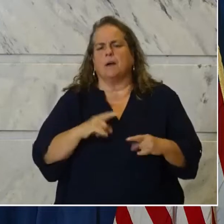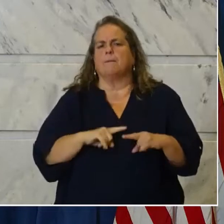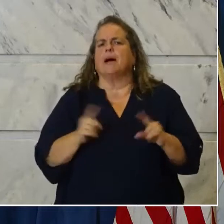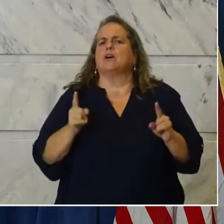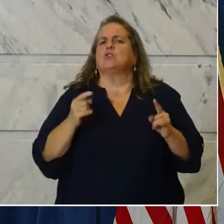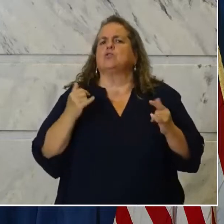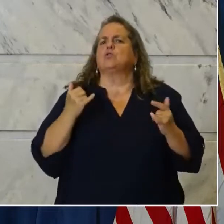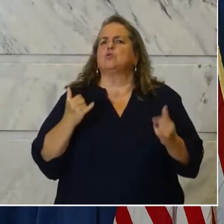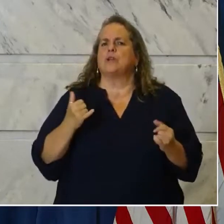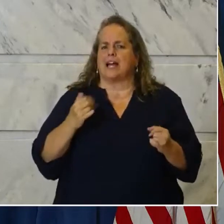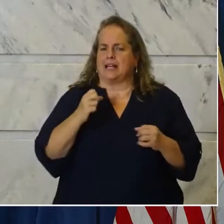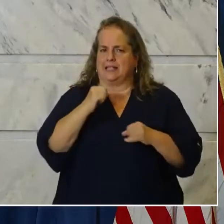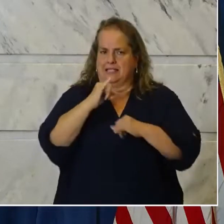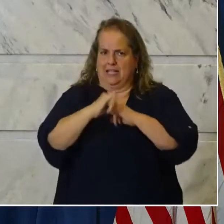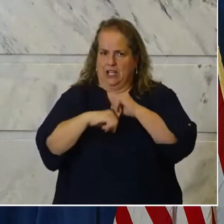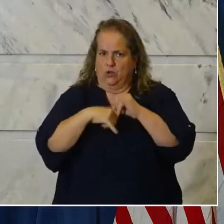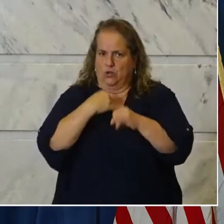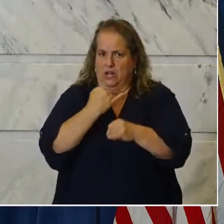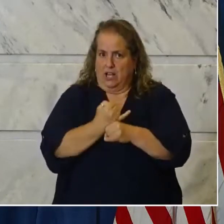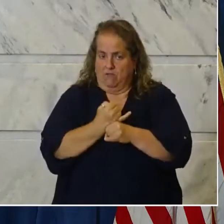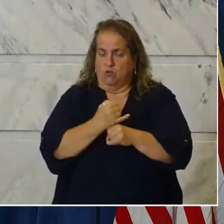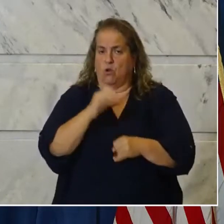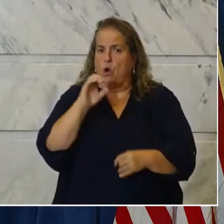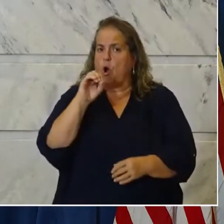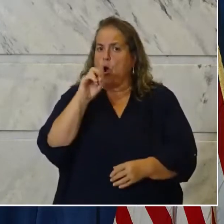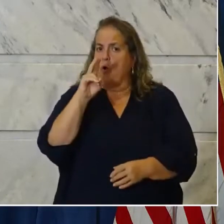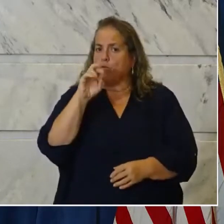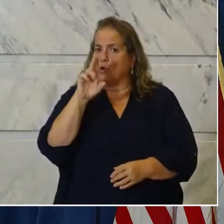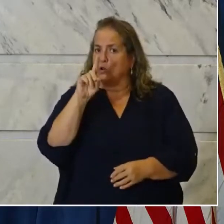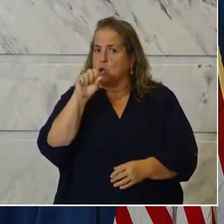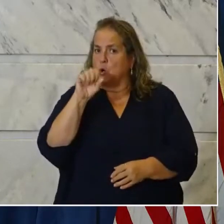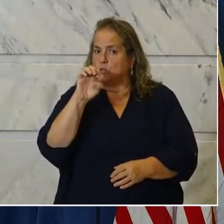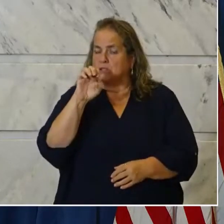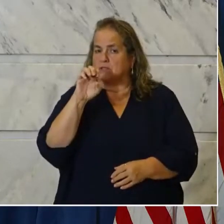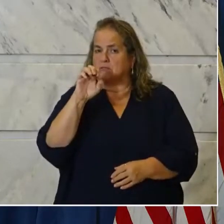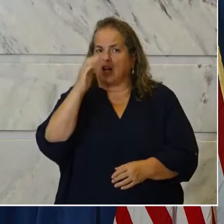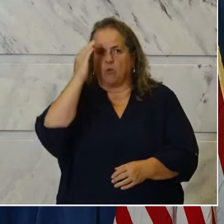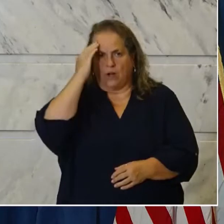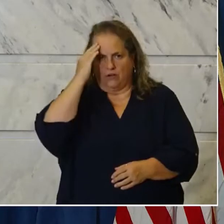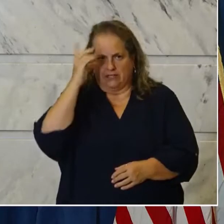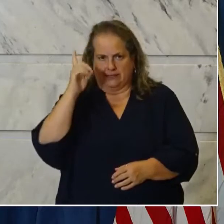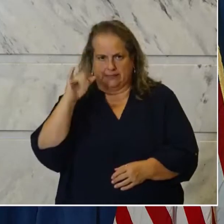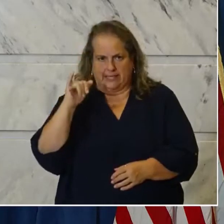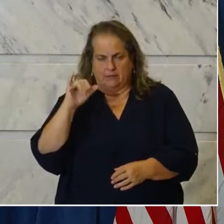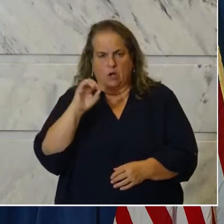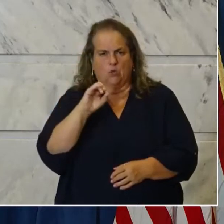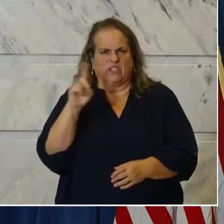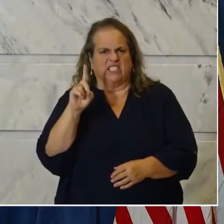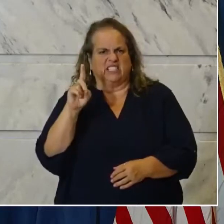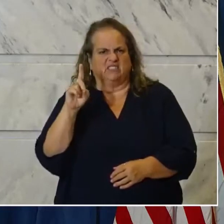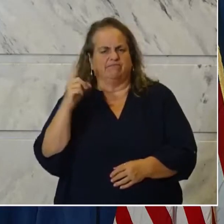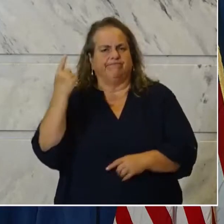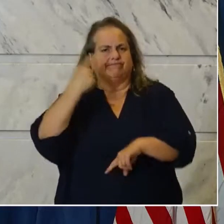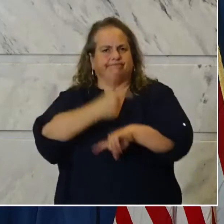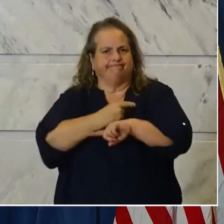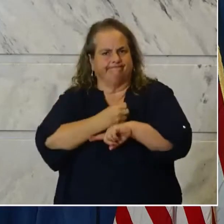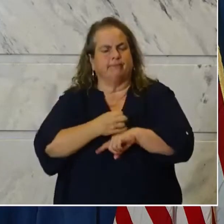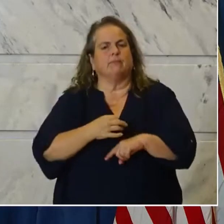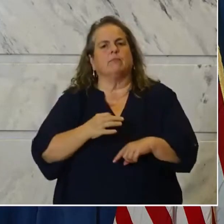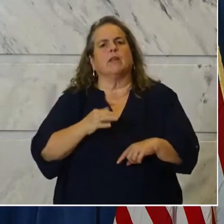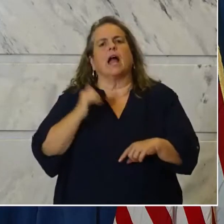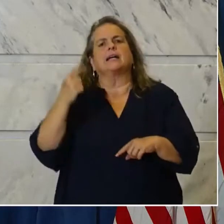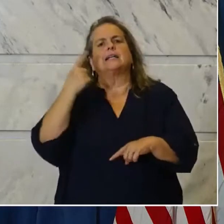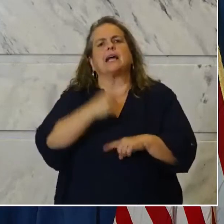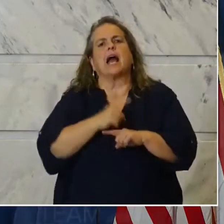Today is International Overdose Awareness Day. It's a day where we recognize another